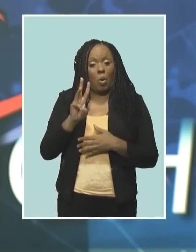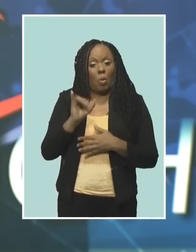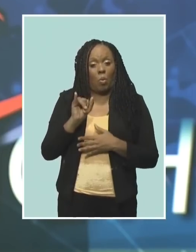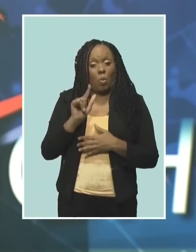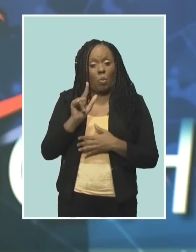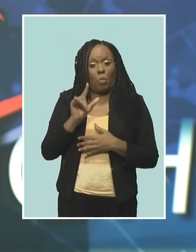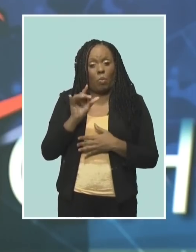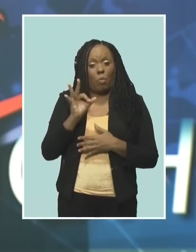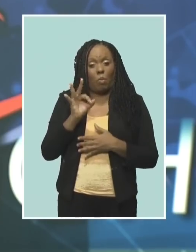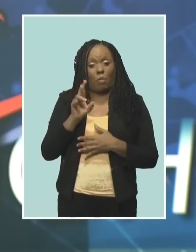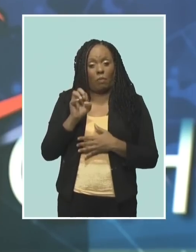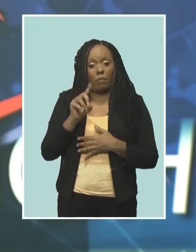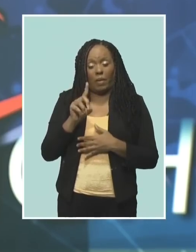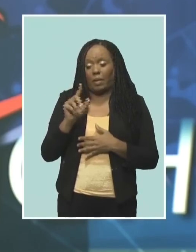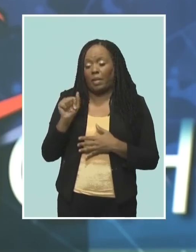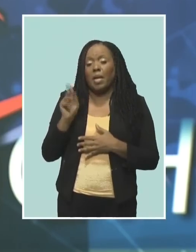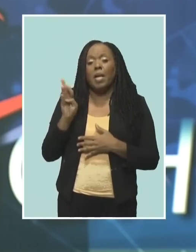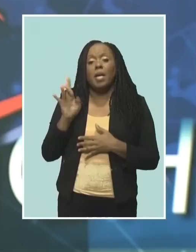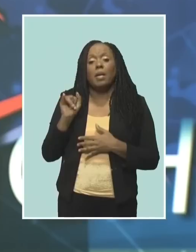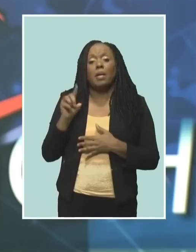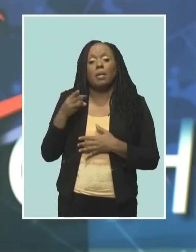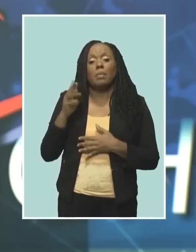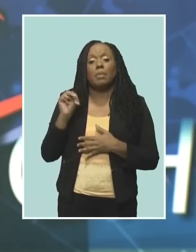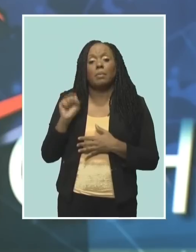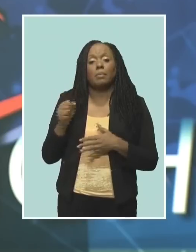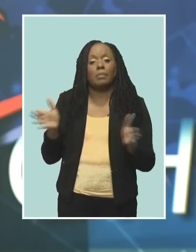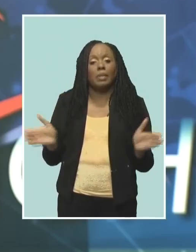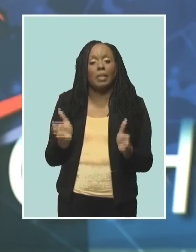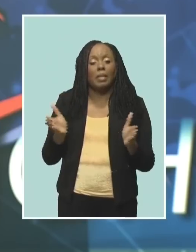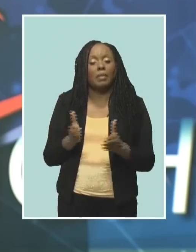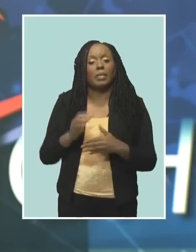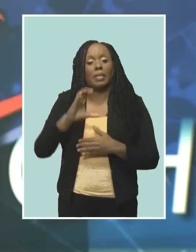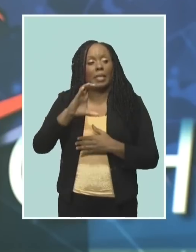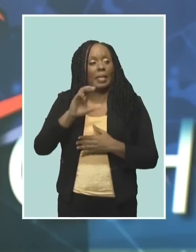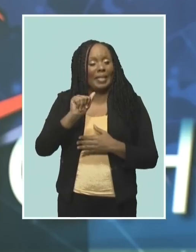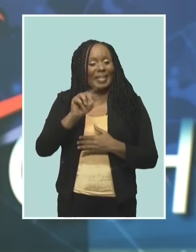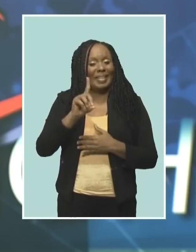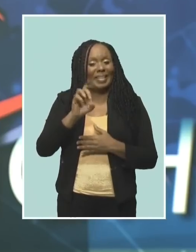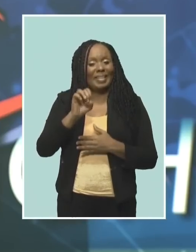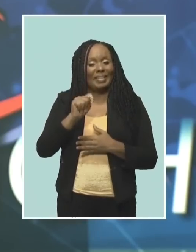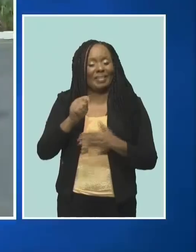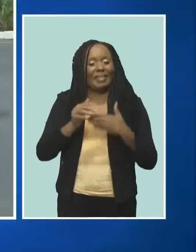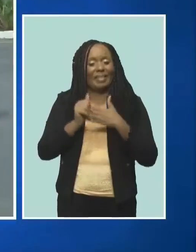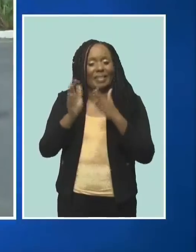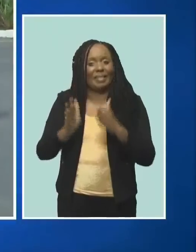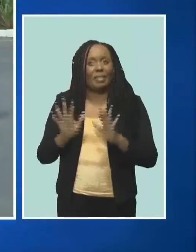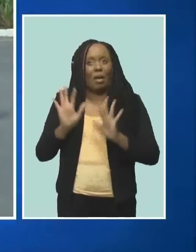addressing cadet leaders from across the Caribbean. Rachel Agard has that story.